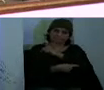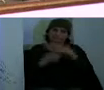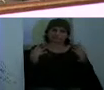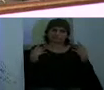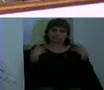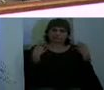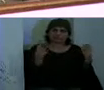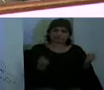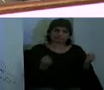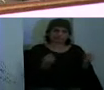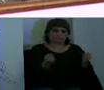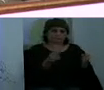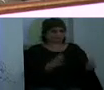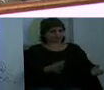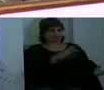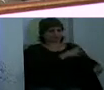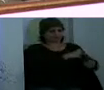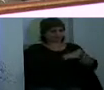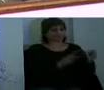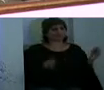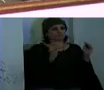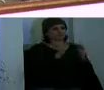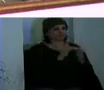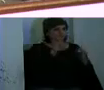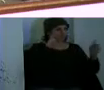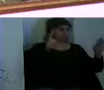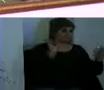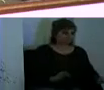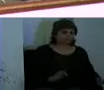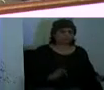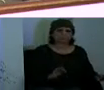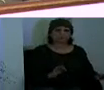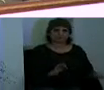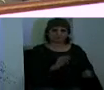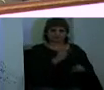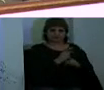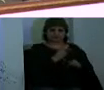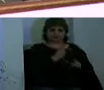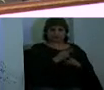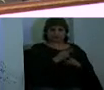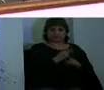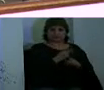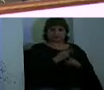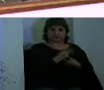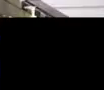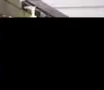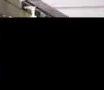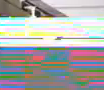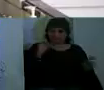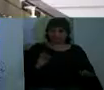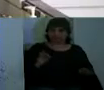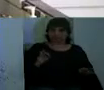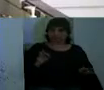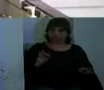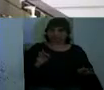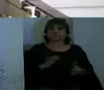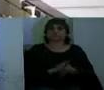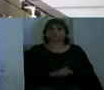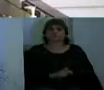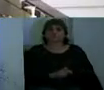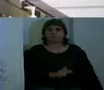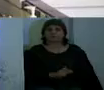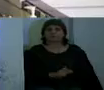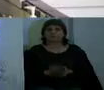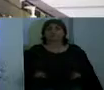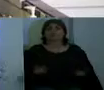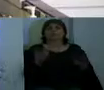strengthened Jesus, made him more determined than ever to resolve to do God's will.